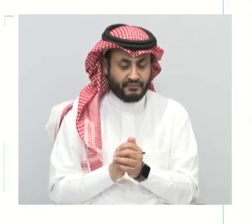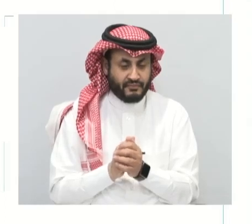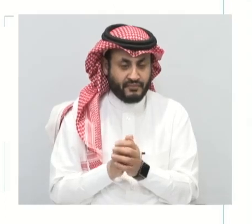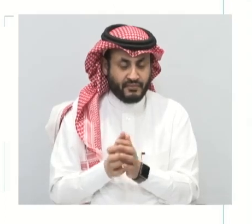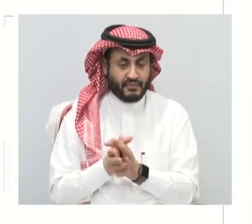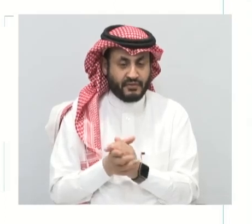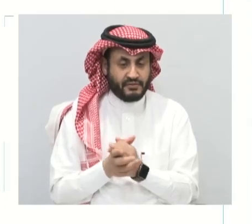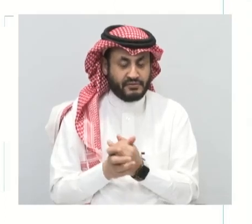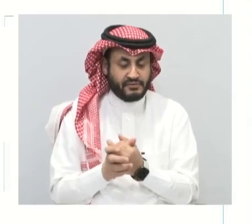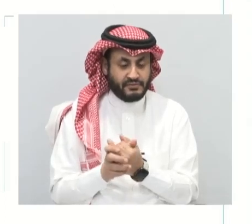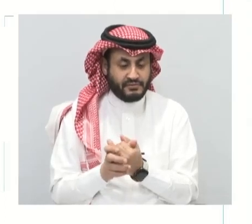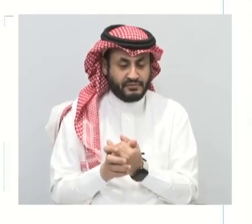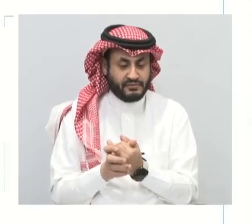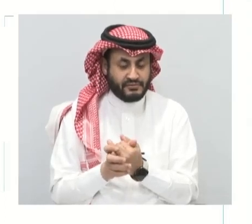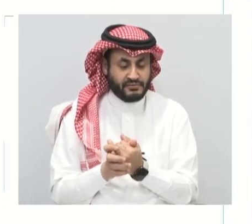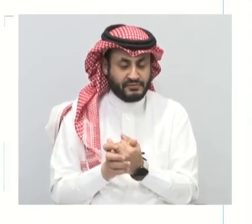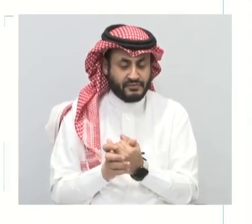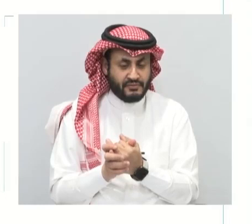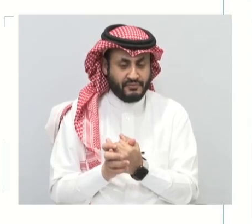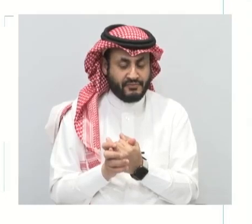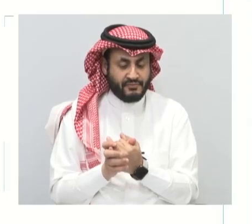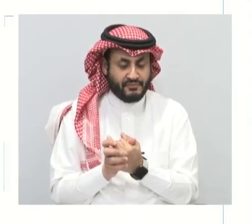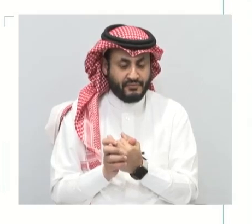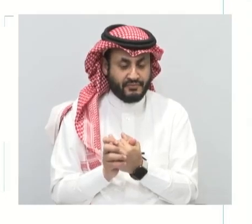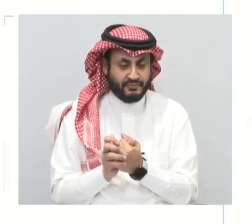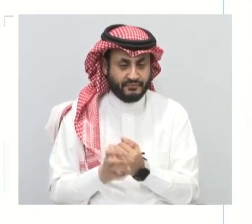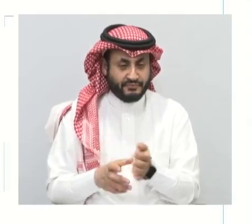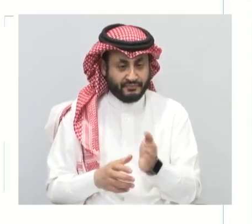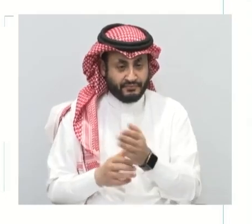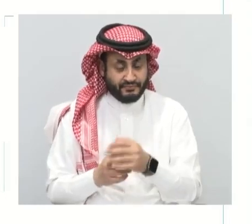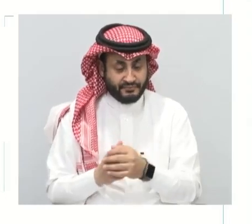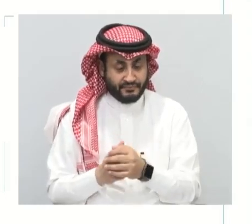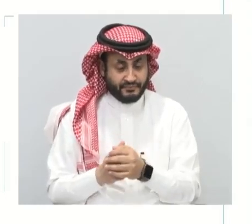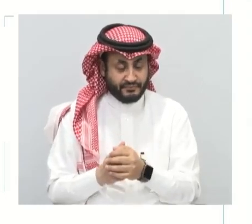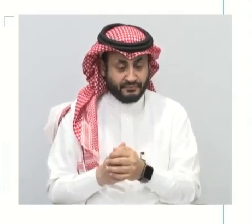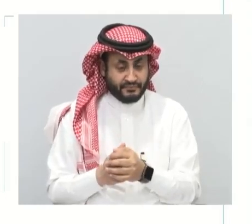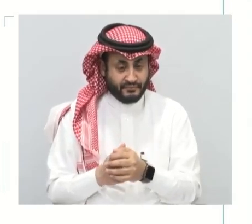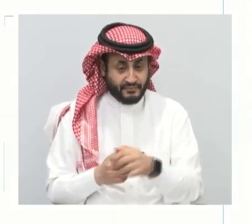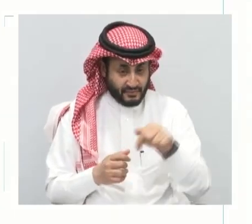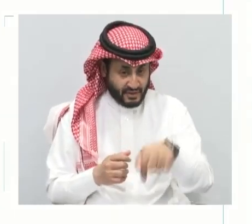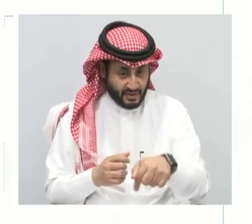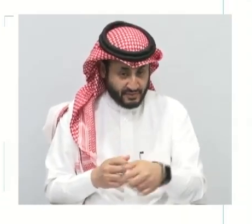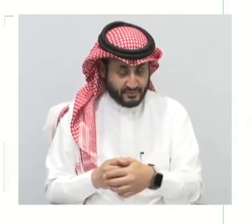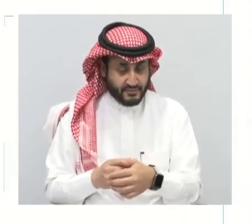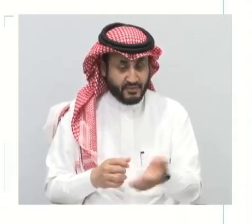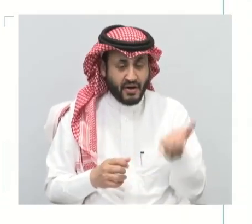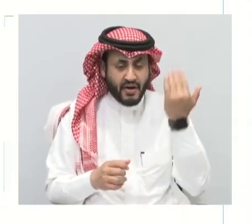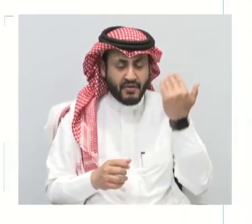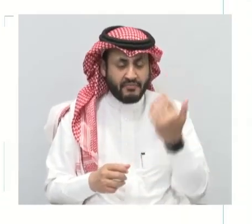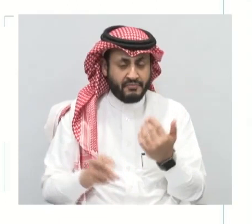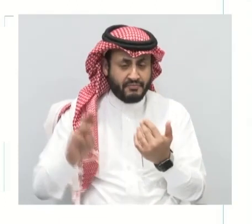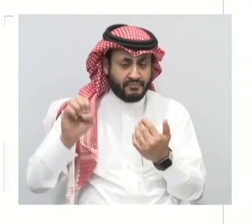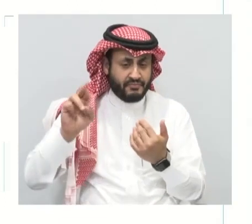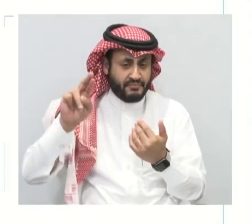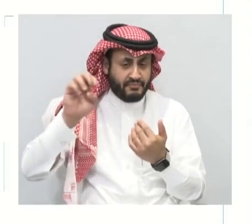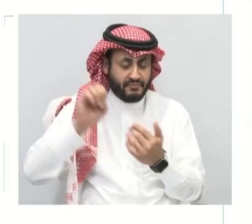wear uniforms, and also there are different kinds of uniforms. You can say they wear uniforms at school. You can say they